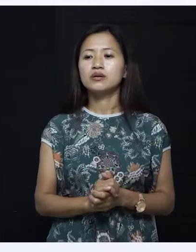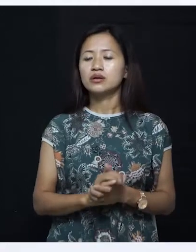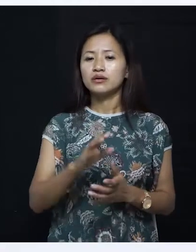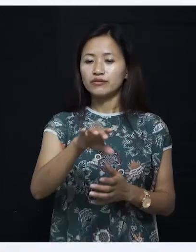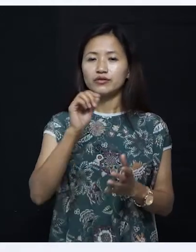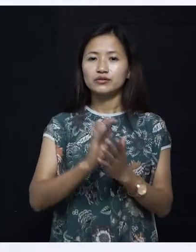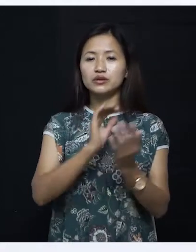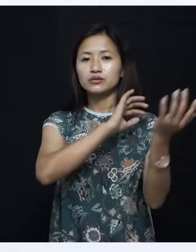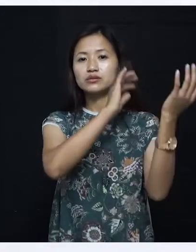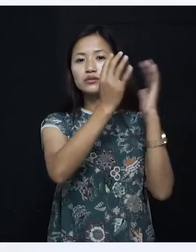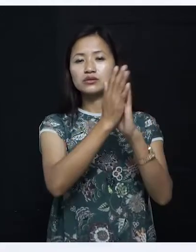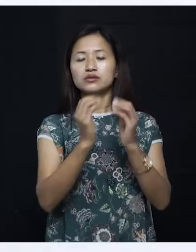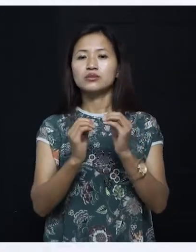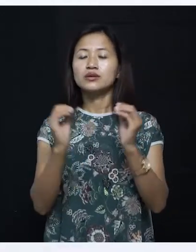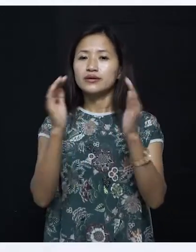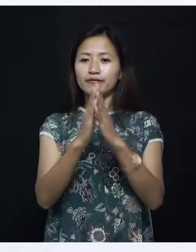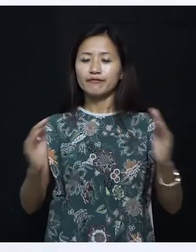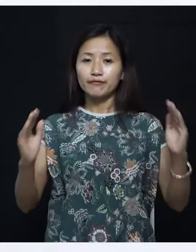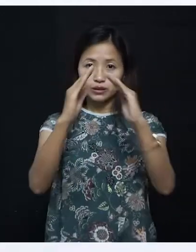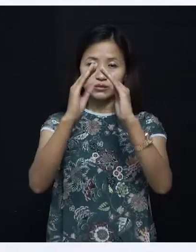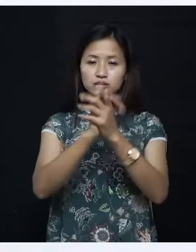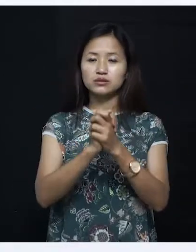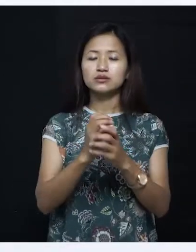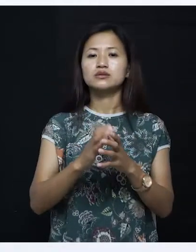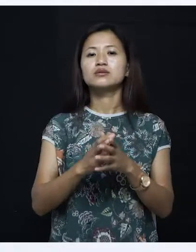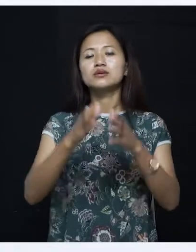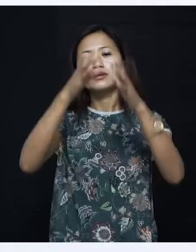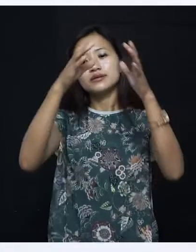found a global foundation, okay? The Indian